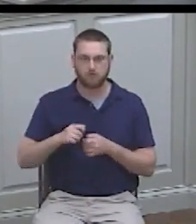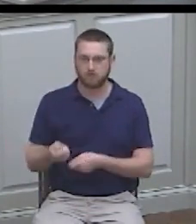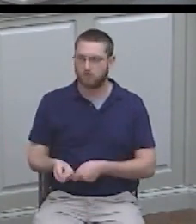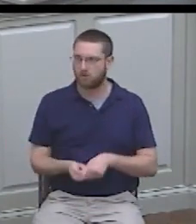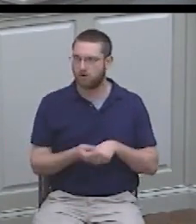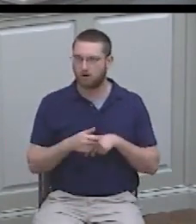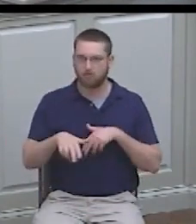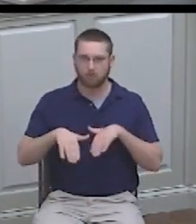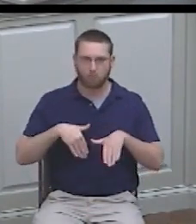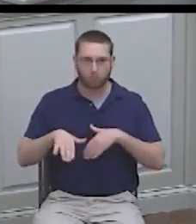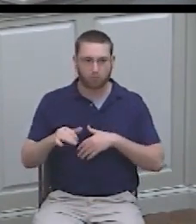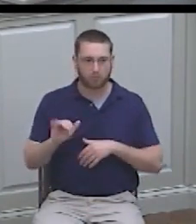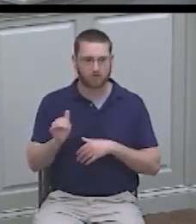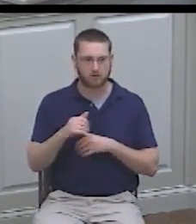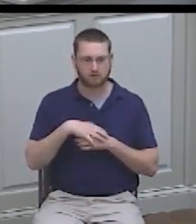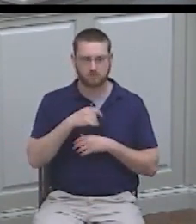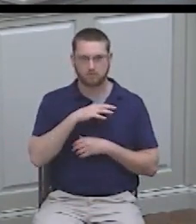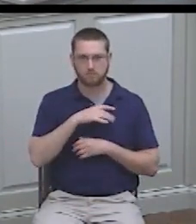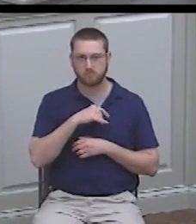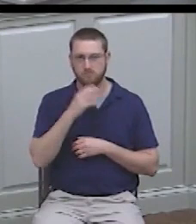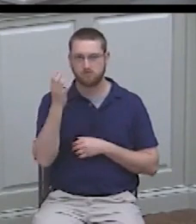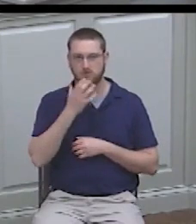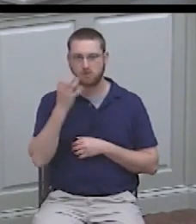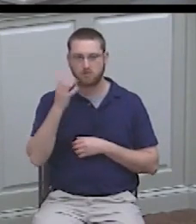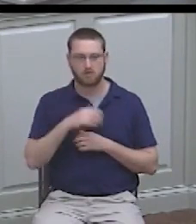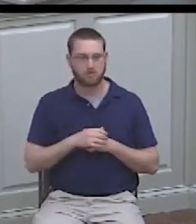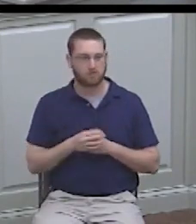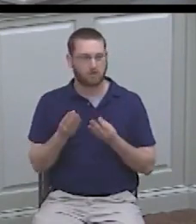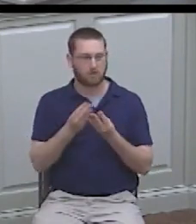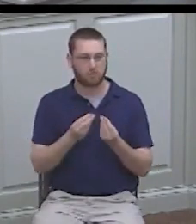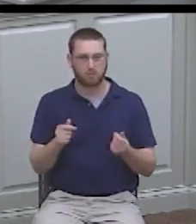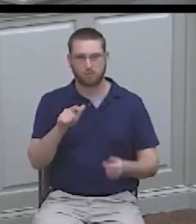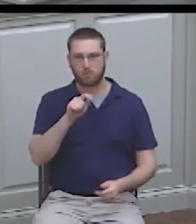So moving right along to item 12, resolution